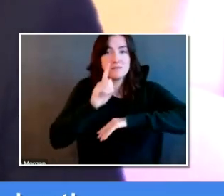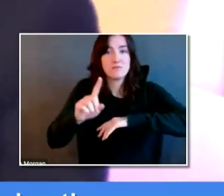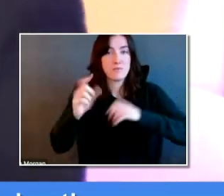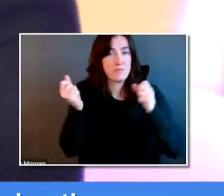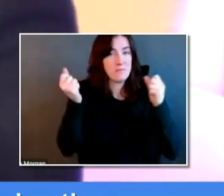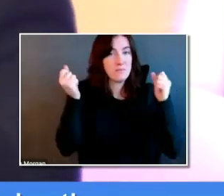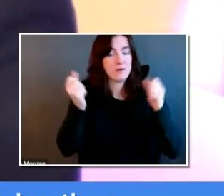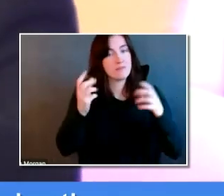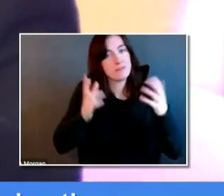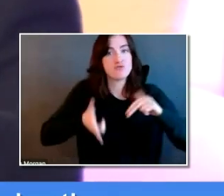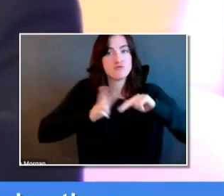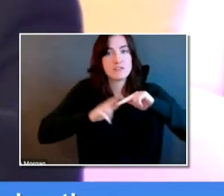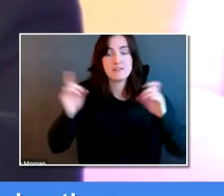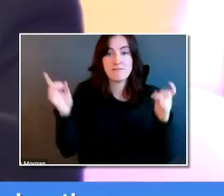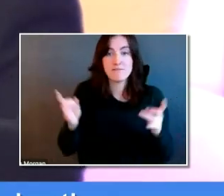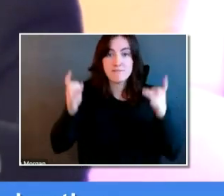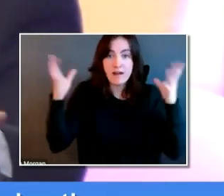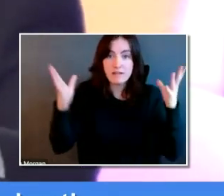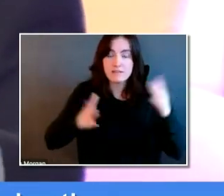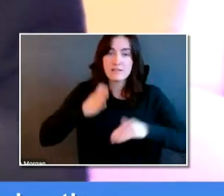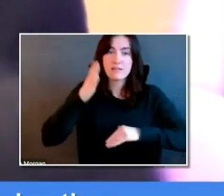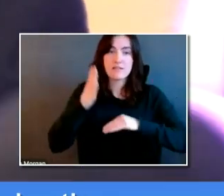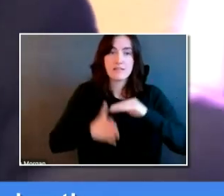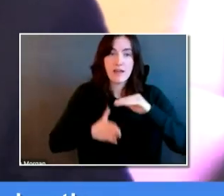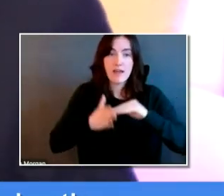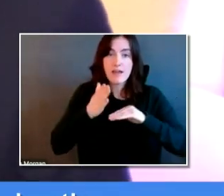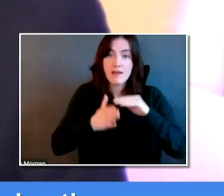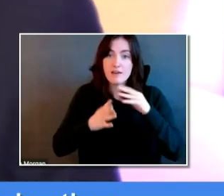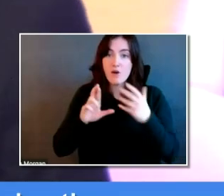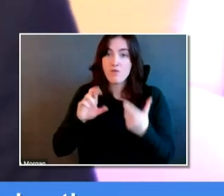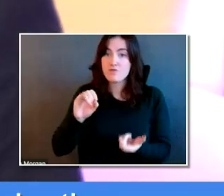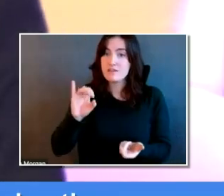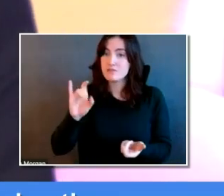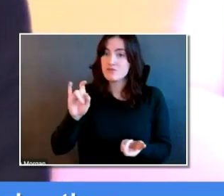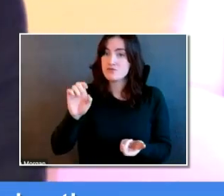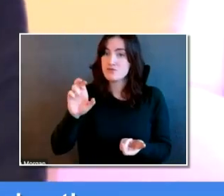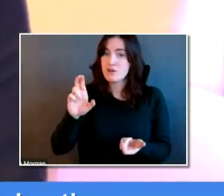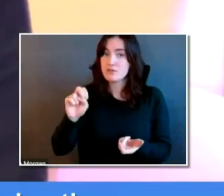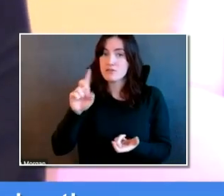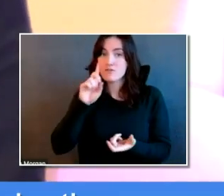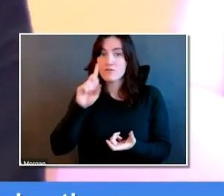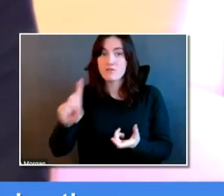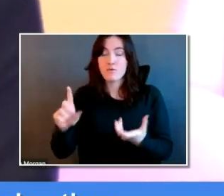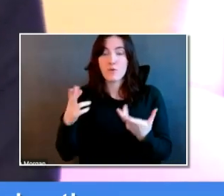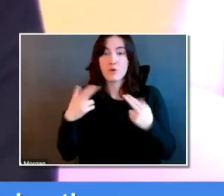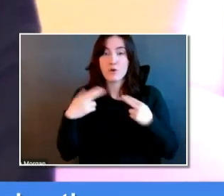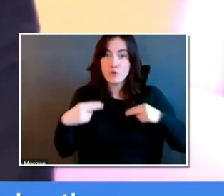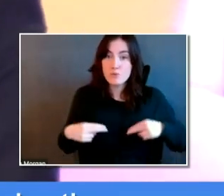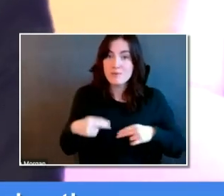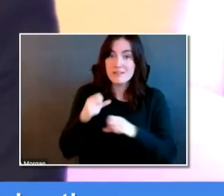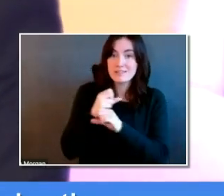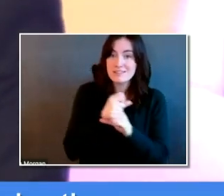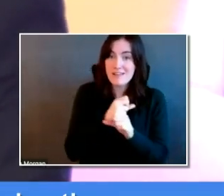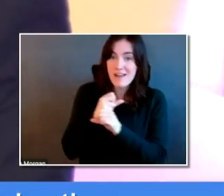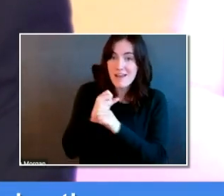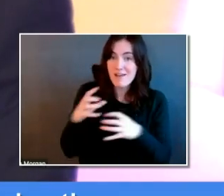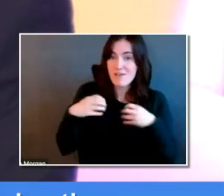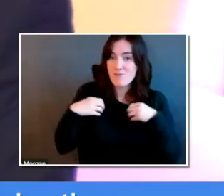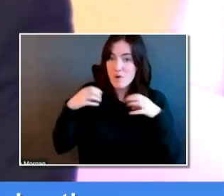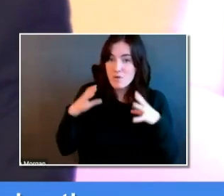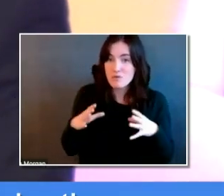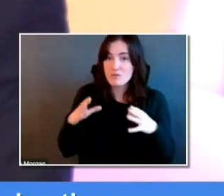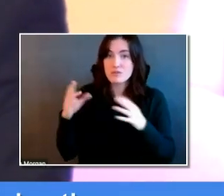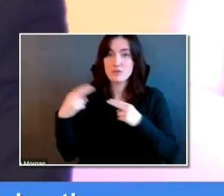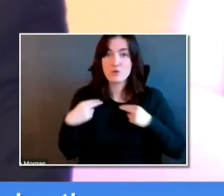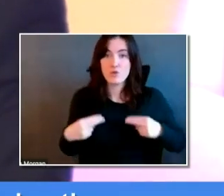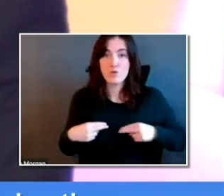And the end of Reconstruction, overthrown by former enslavers, human traffickers. Right? It happened when black folk